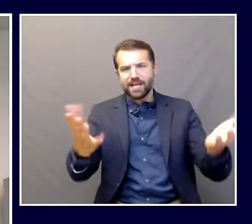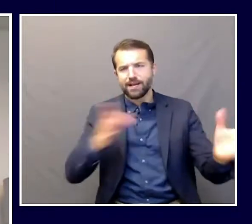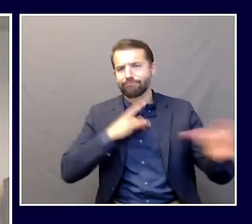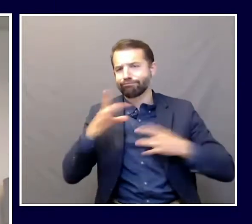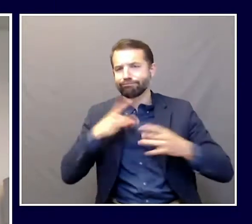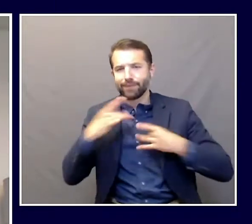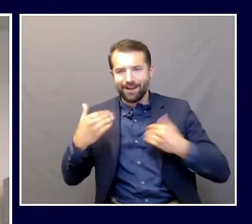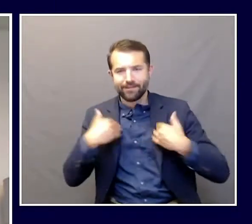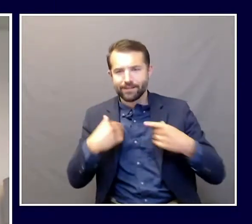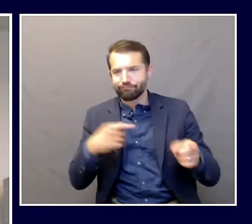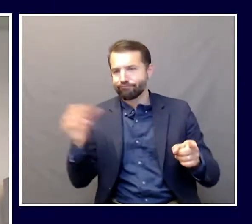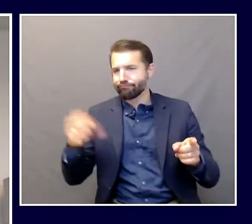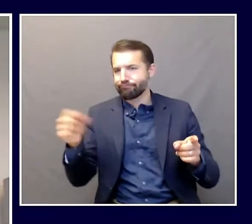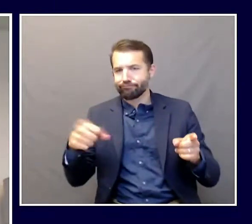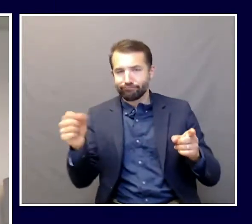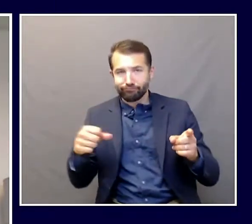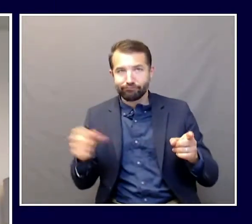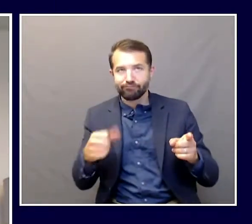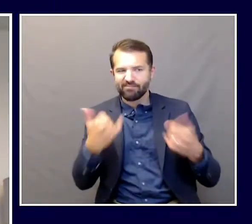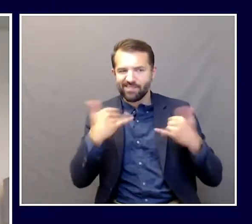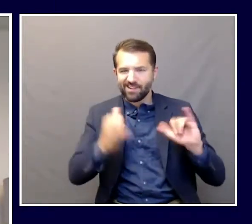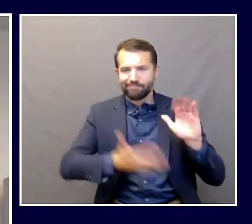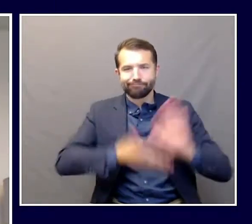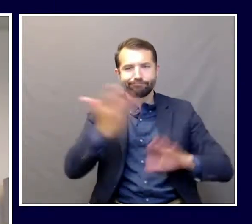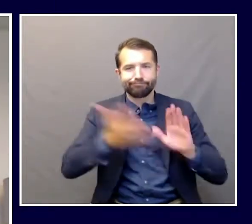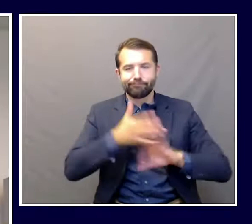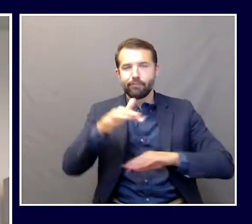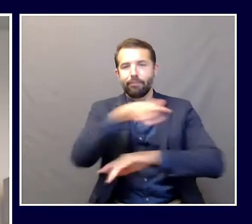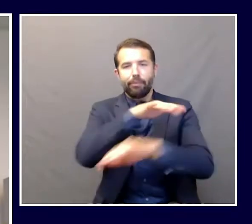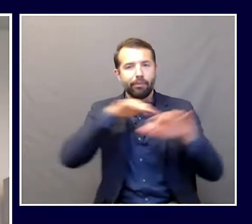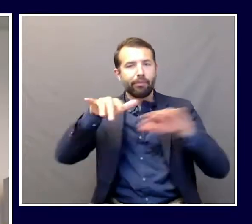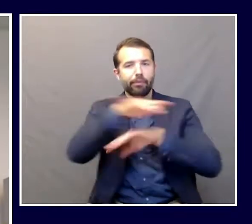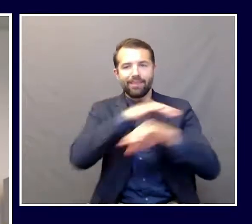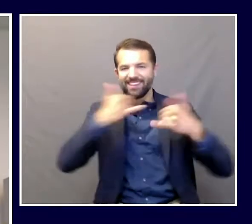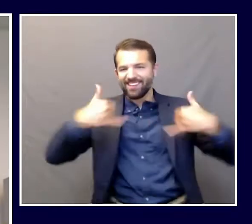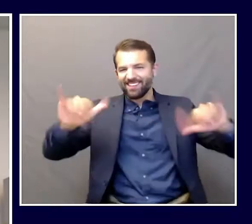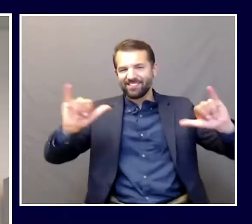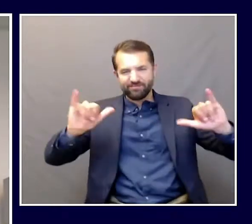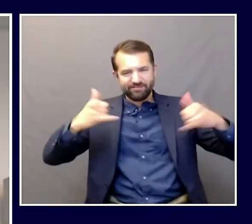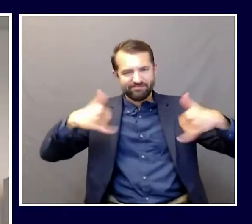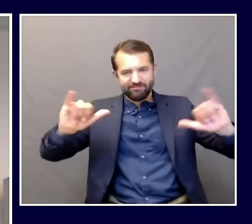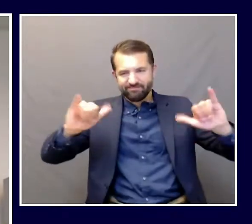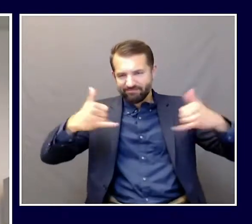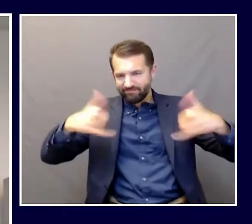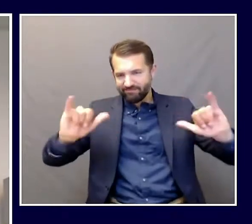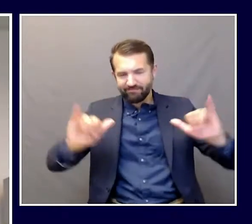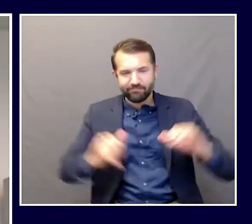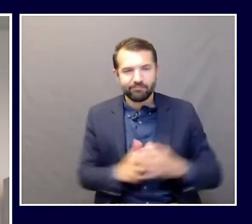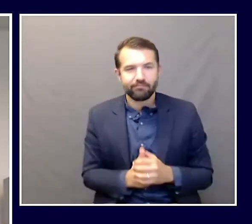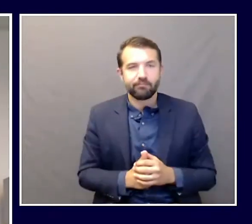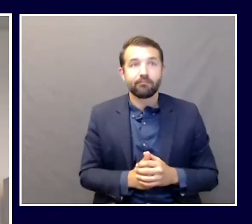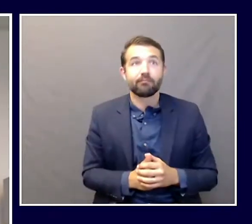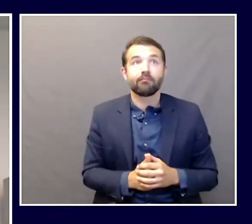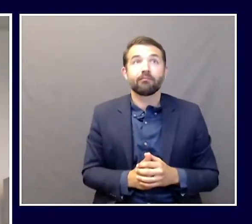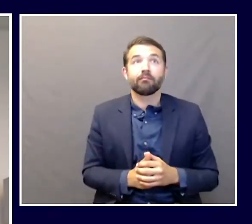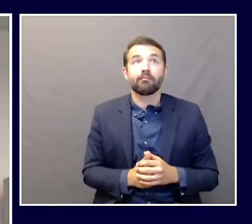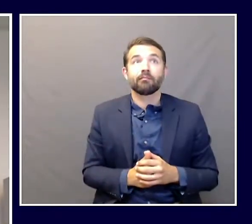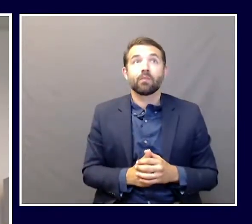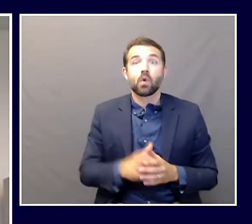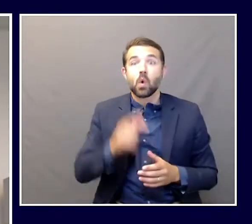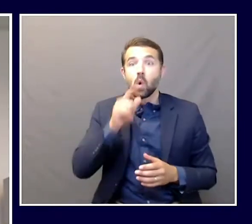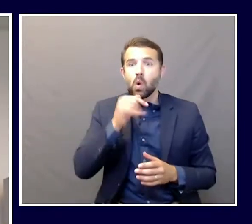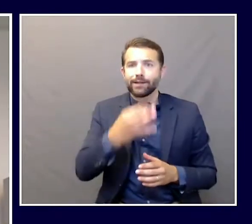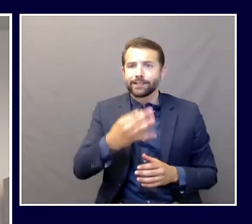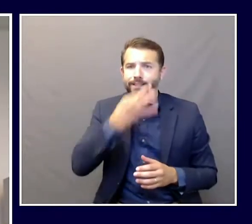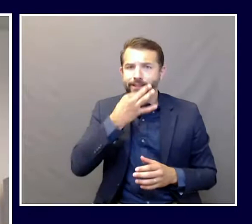supplanted. But if the projections and models about the Delta variant are even within a half an order of magnitude